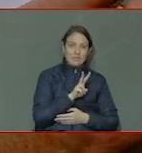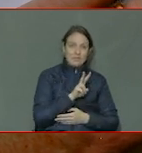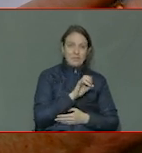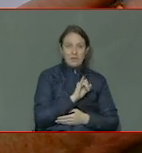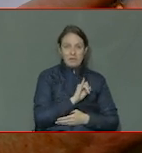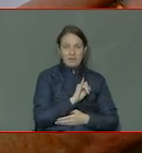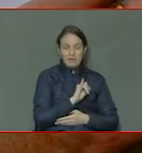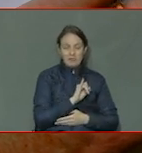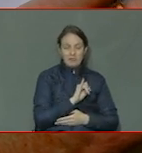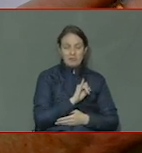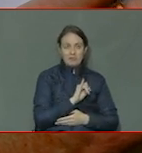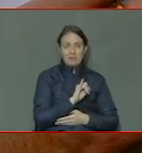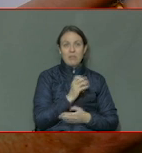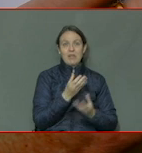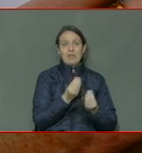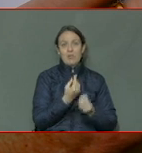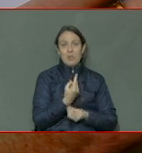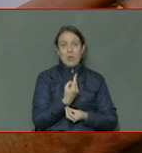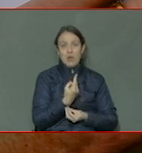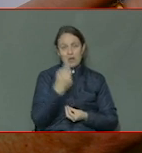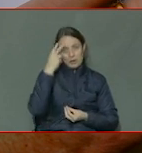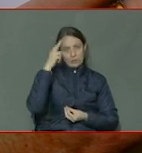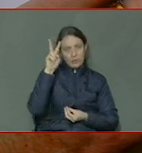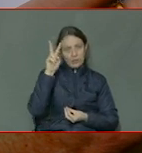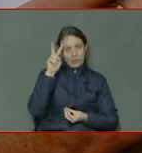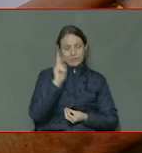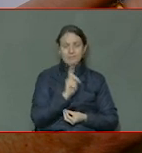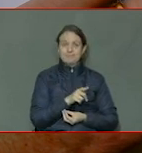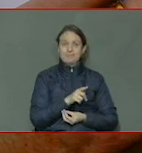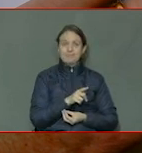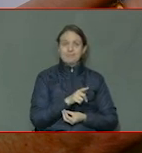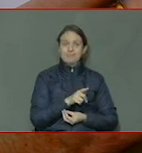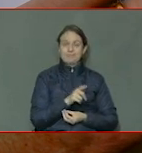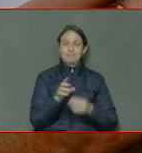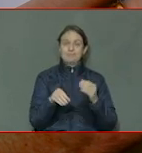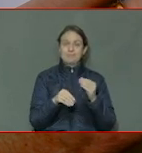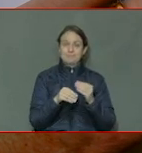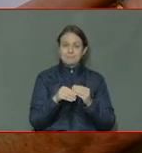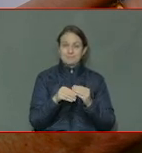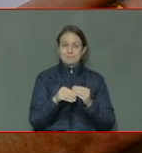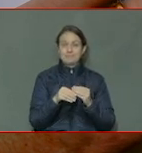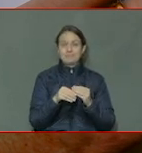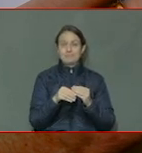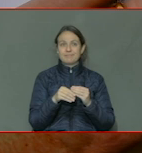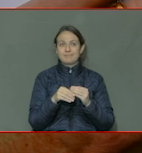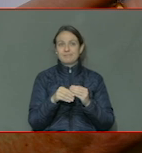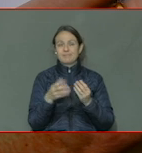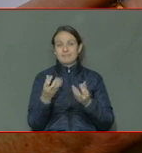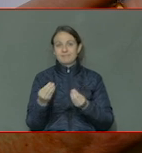VI number 1 squared, that's the 1, and I had the box.